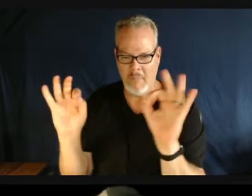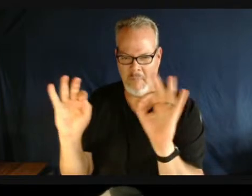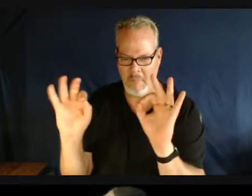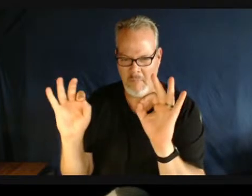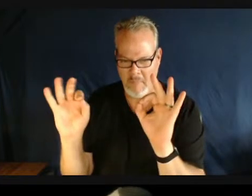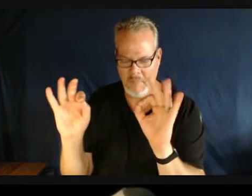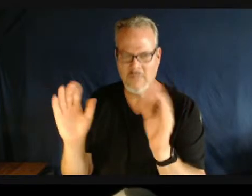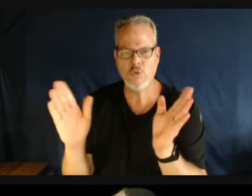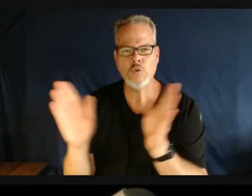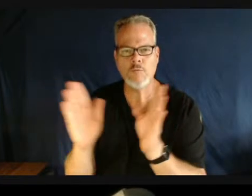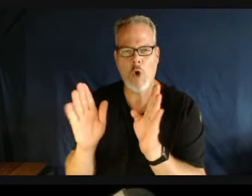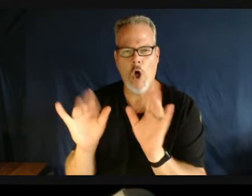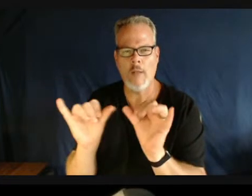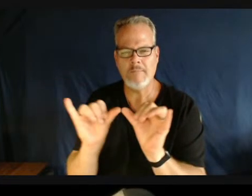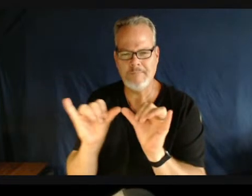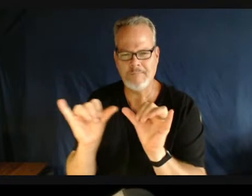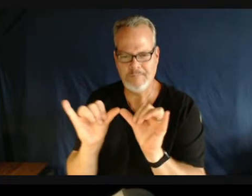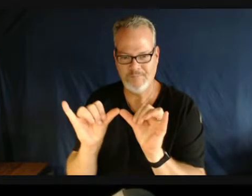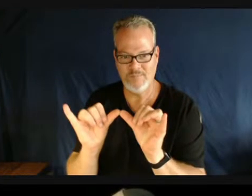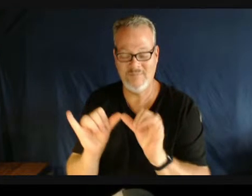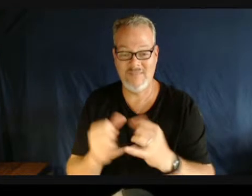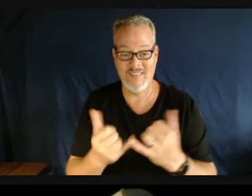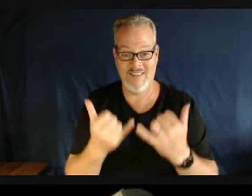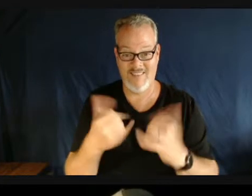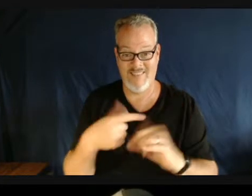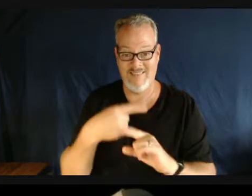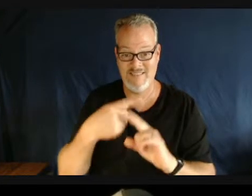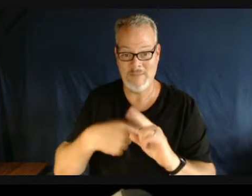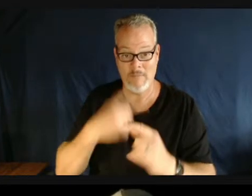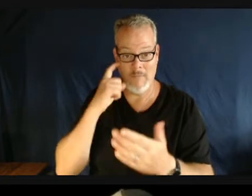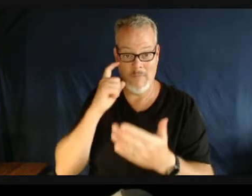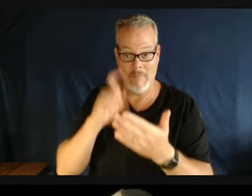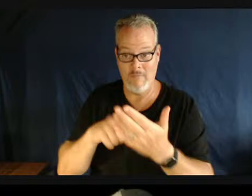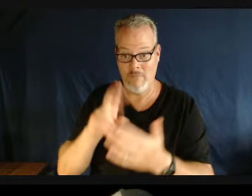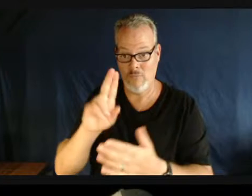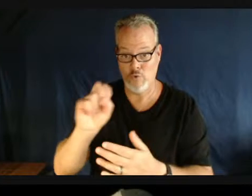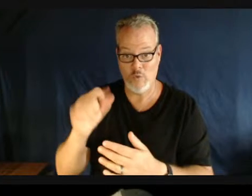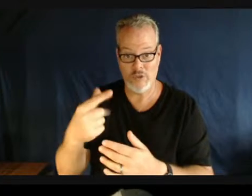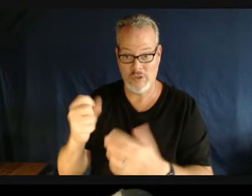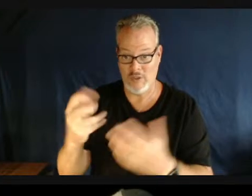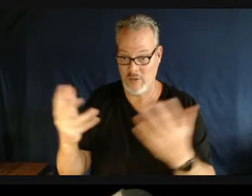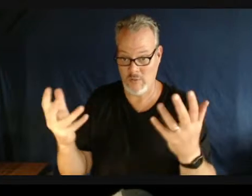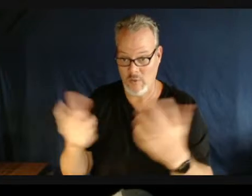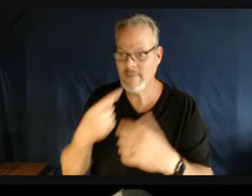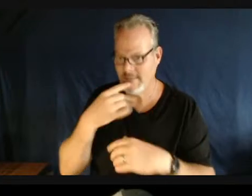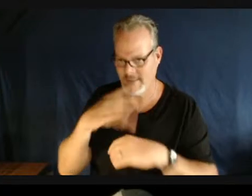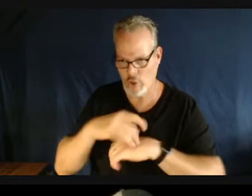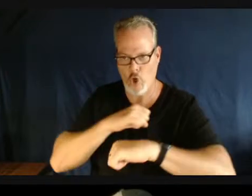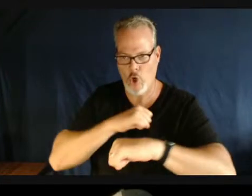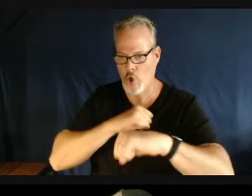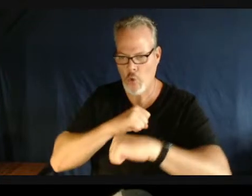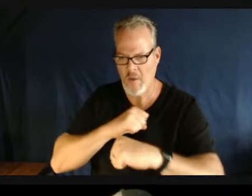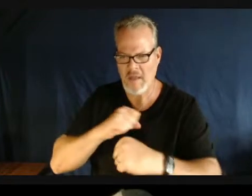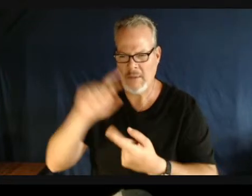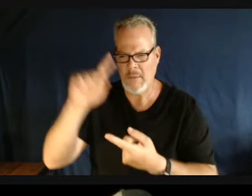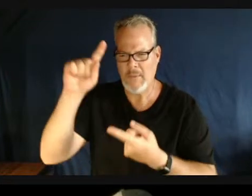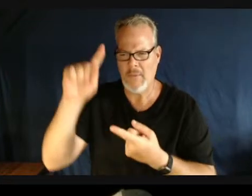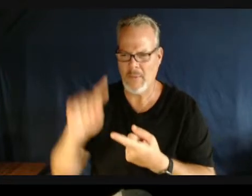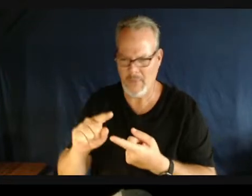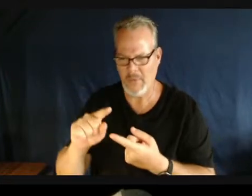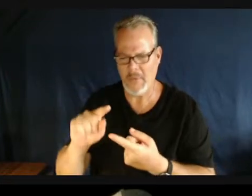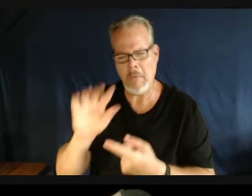in line with that, the USGS update this month notes that seismicity has been low, with approximately 86 small